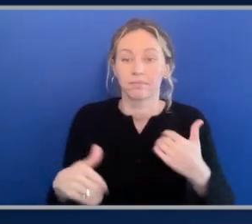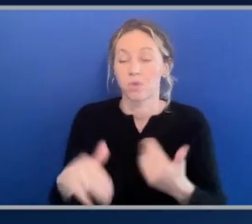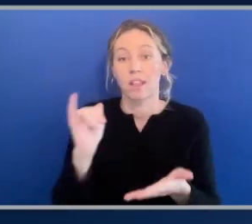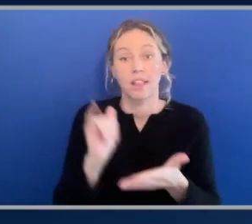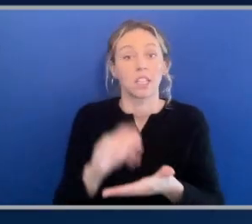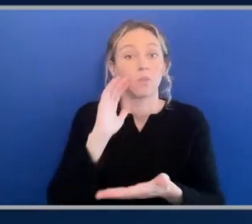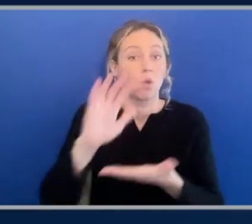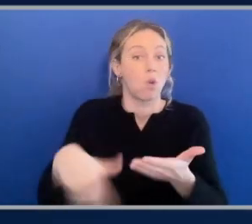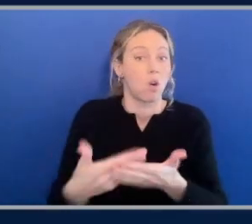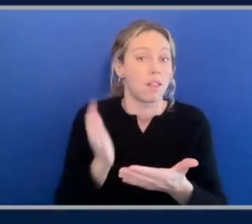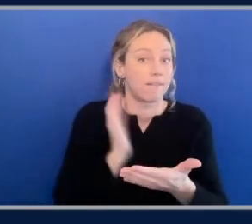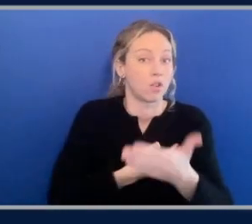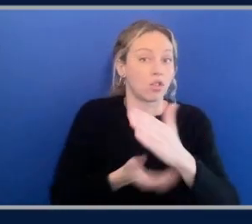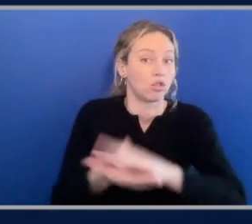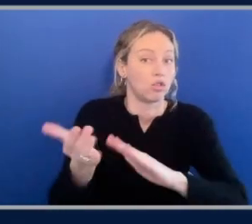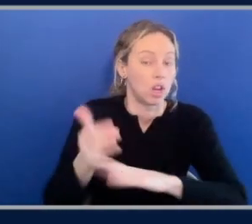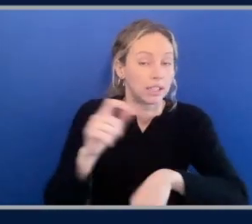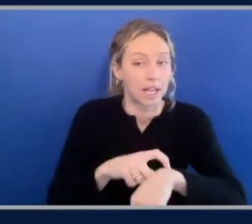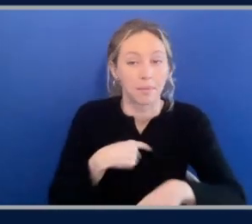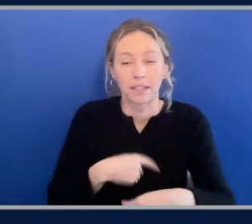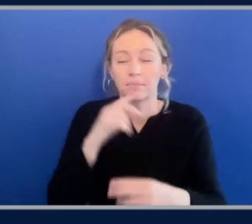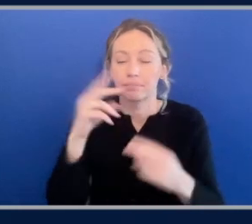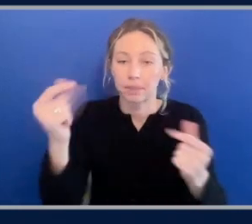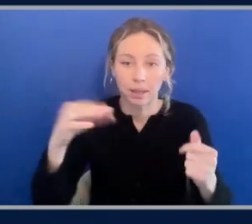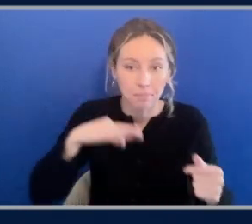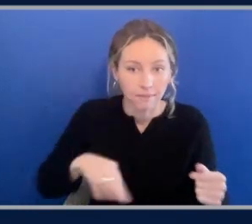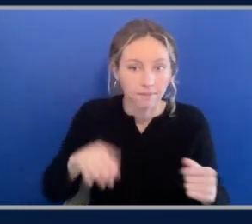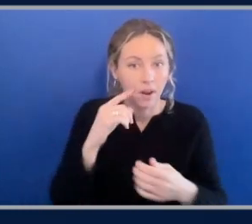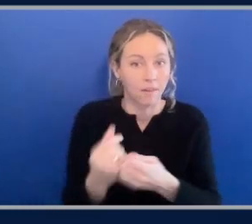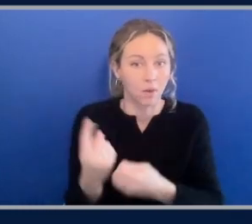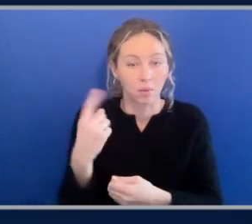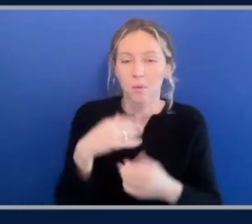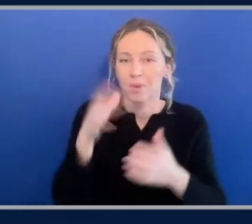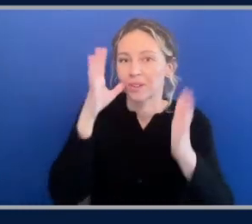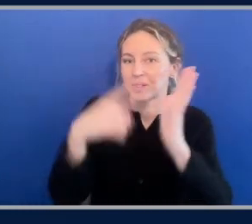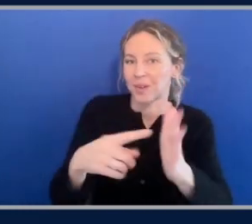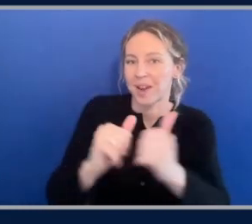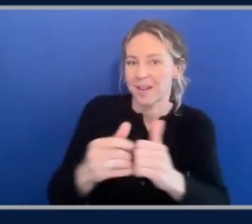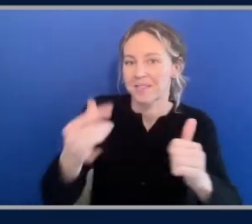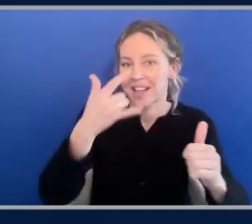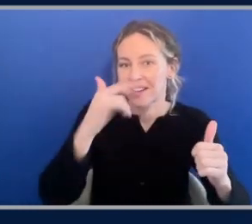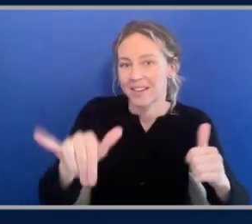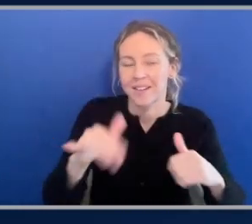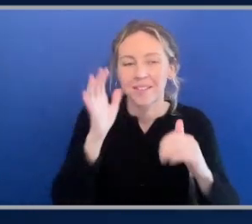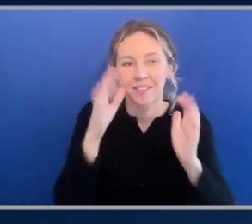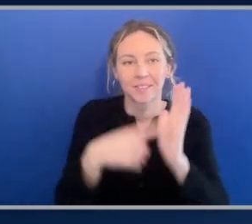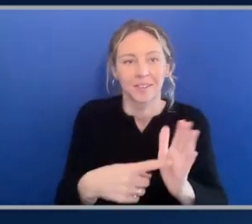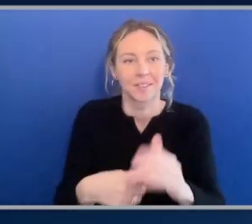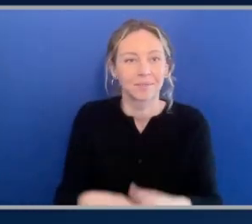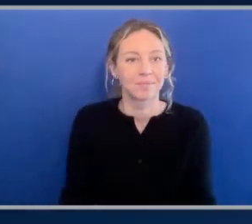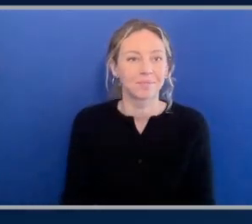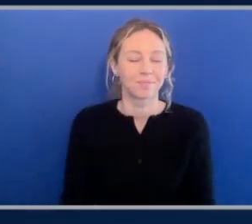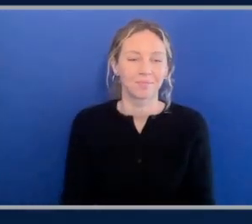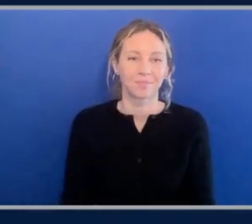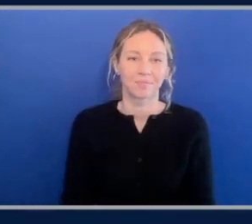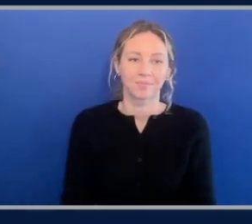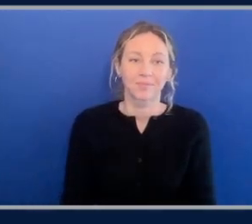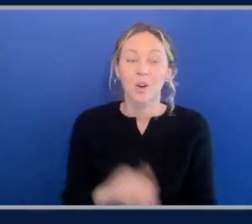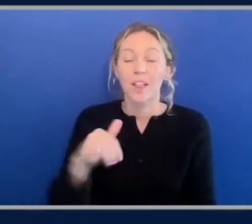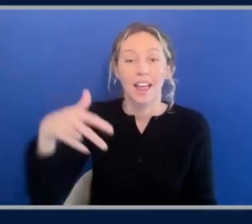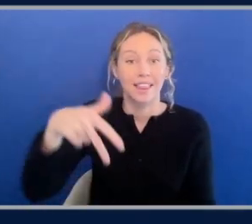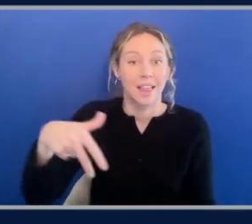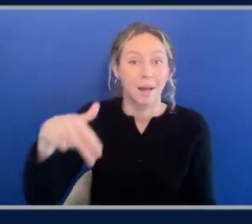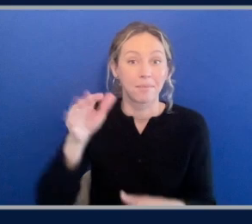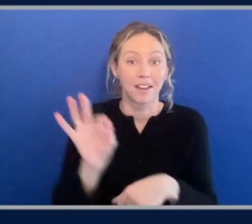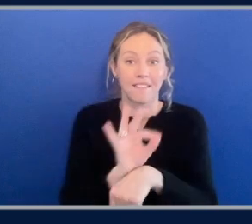runtimes. So it's an immediate performance benefit everyone can get. But should we show them how to do it? Let's do it. AJ is going to build a Lambda function right now using Rust. We're